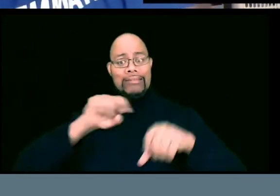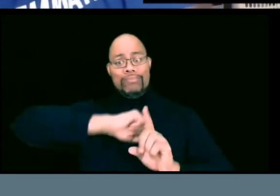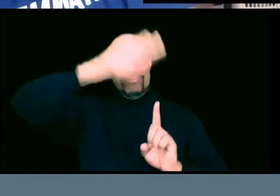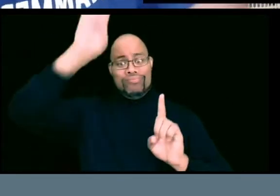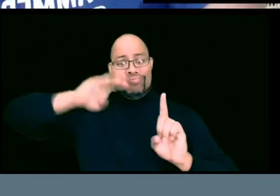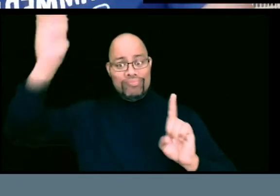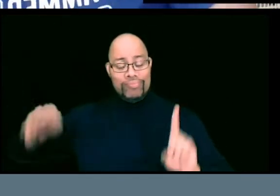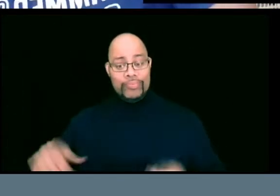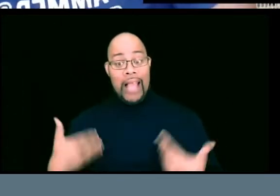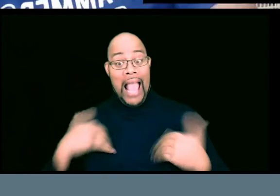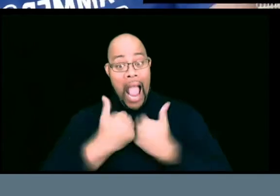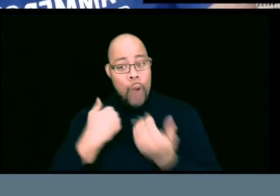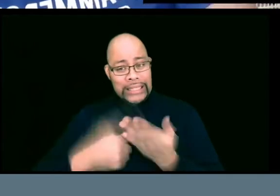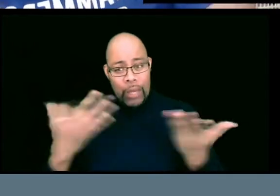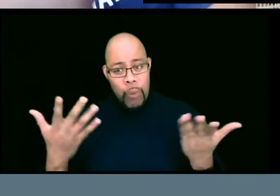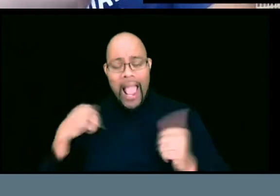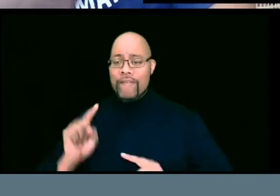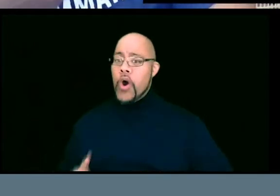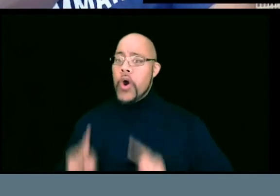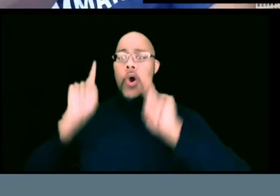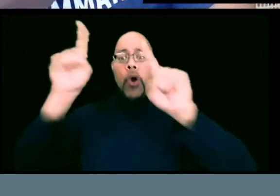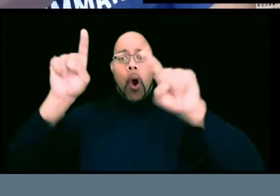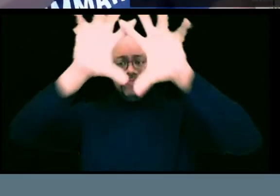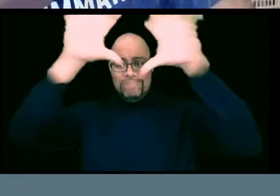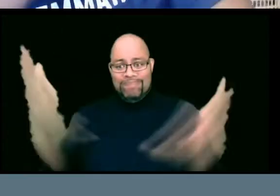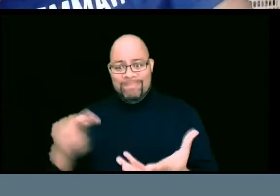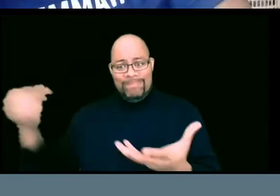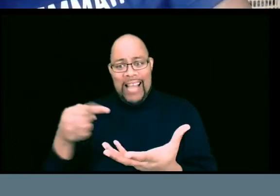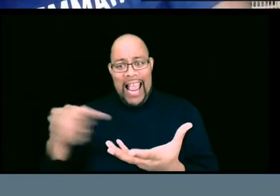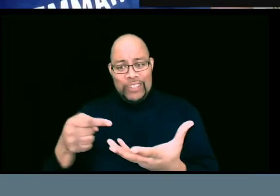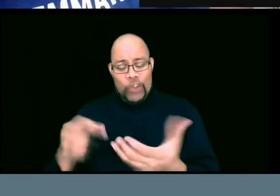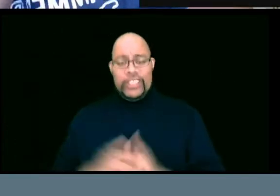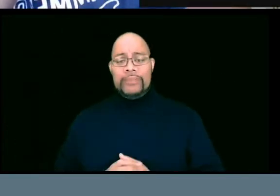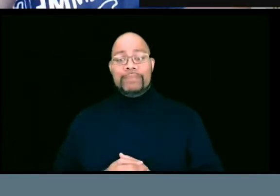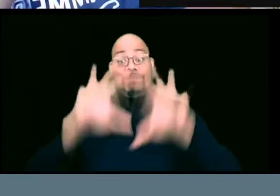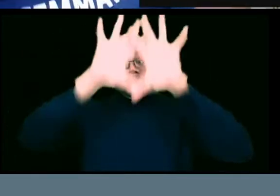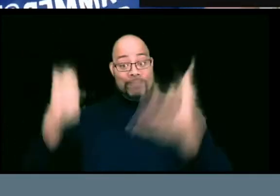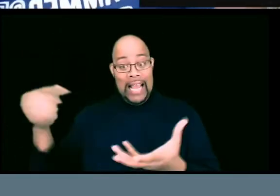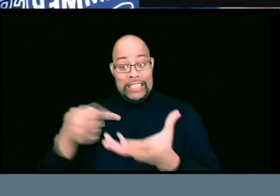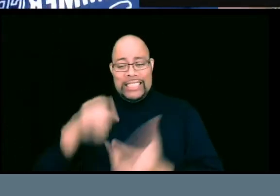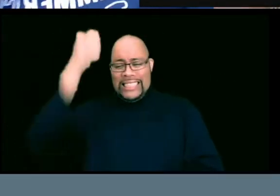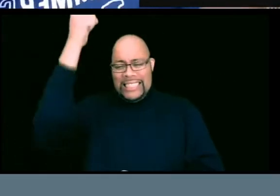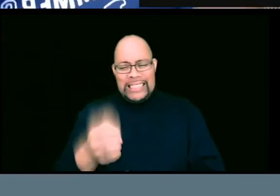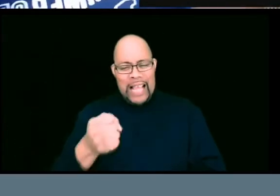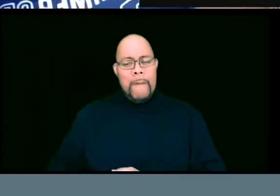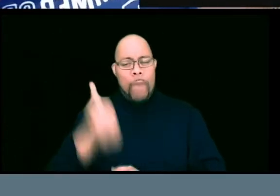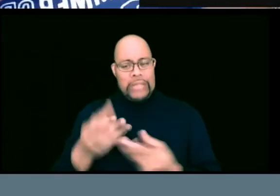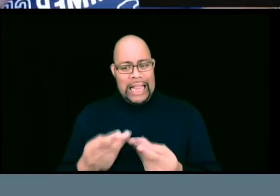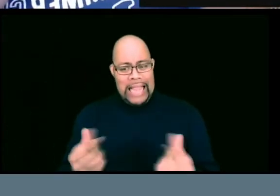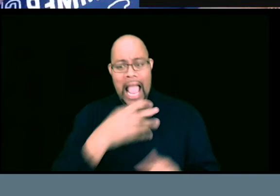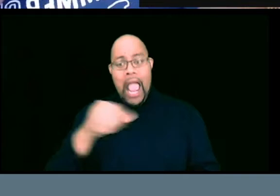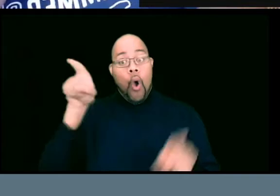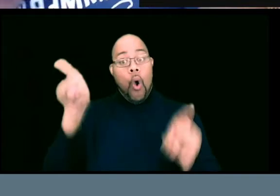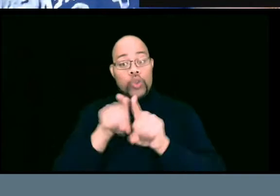Doomsday Glacier. Now, in order to do that, we need to travel somewhere that's fairly remote. Antarctica. Antarctica is